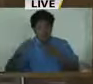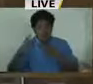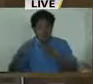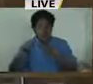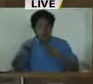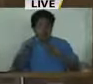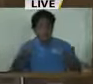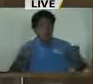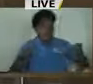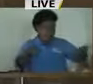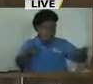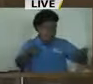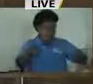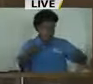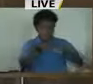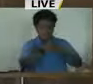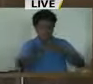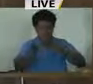action that has begun.